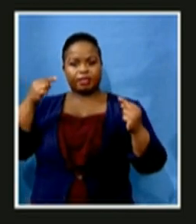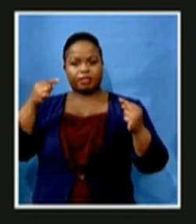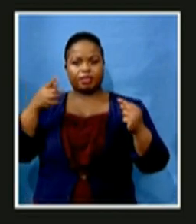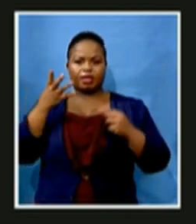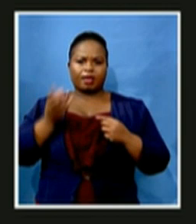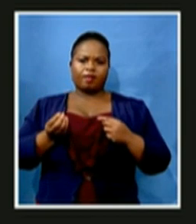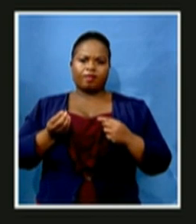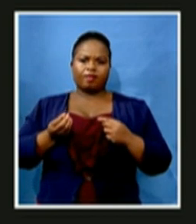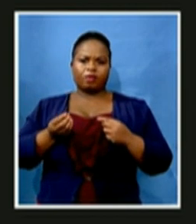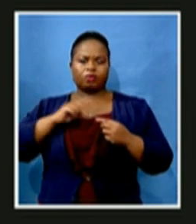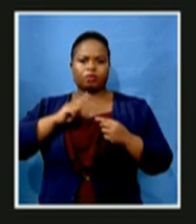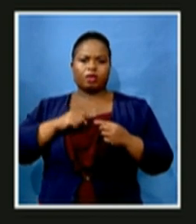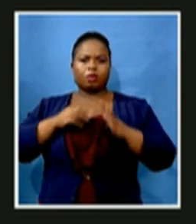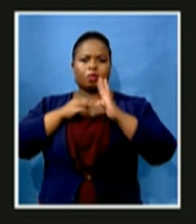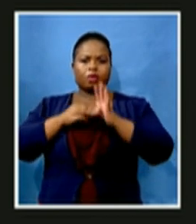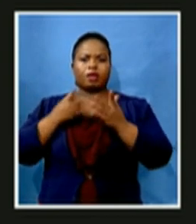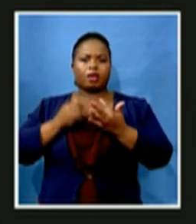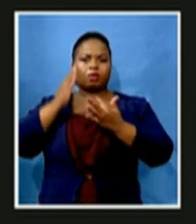but there